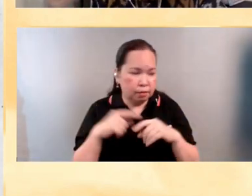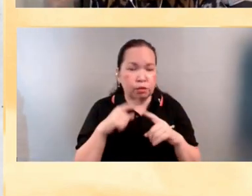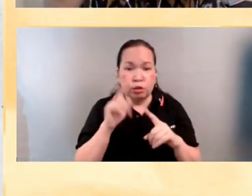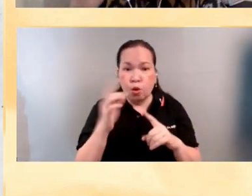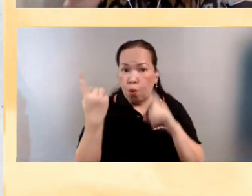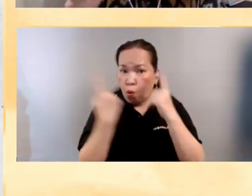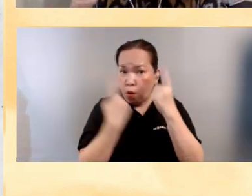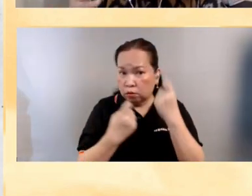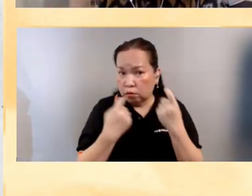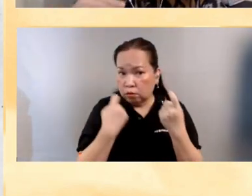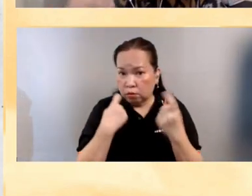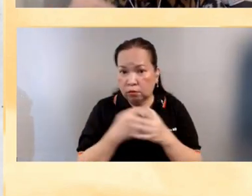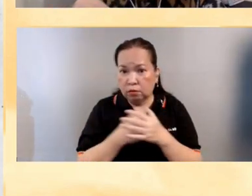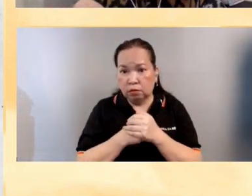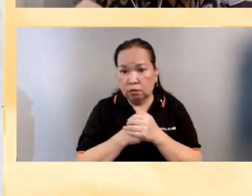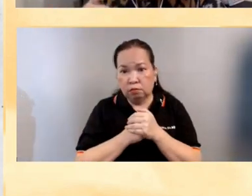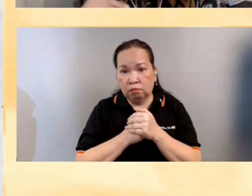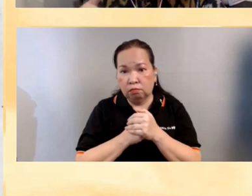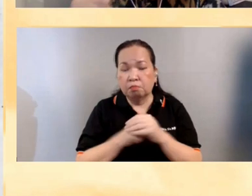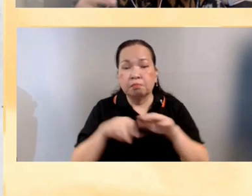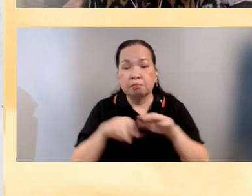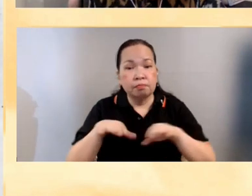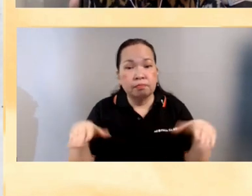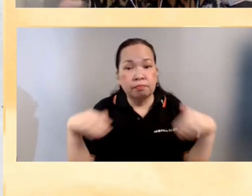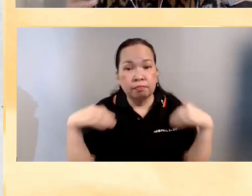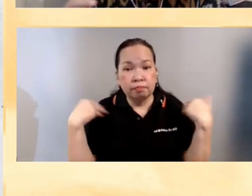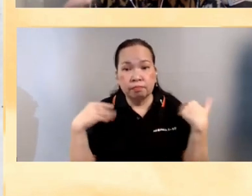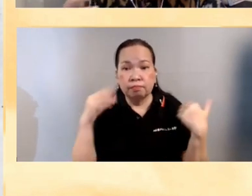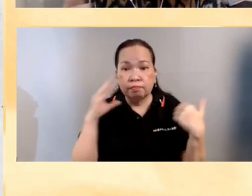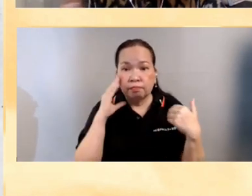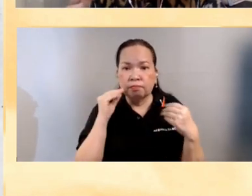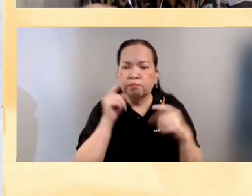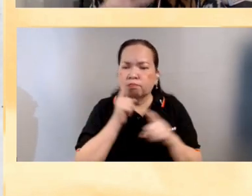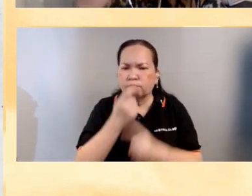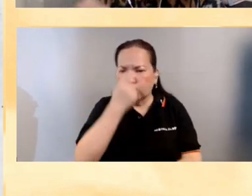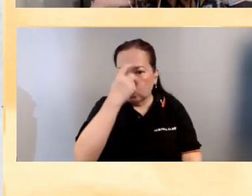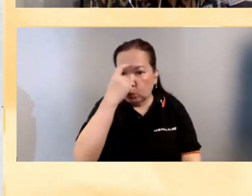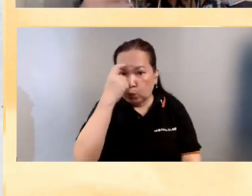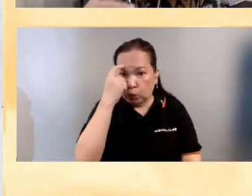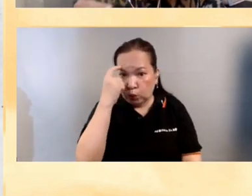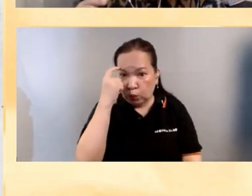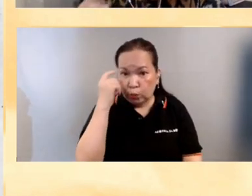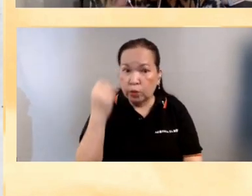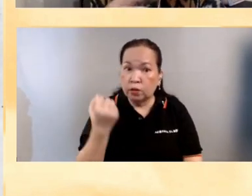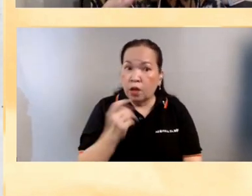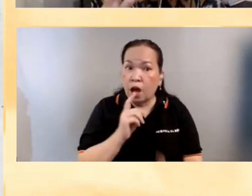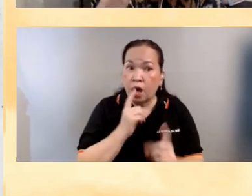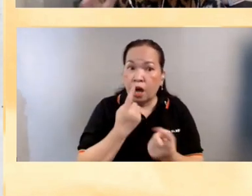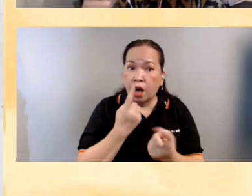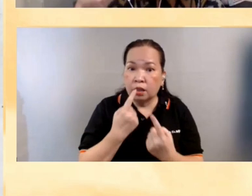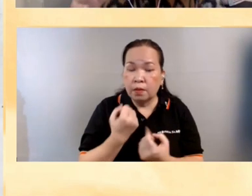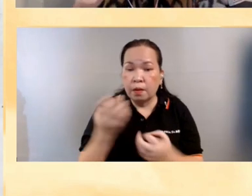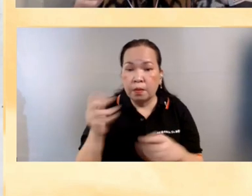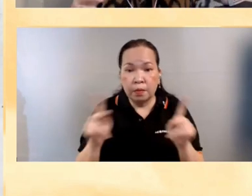ago, um, younger children experience more trauma. I saw the answers of several people,